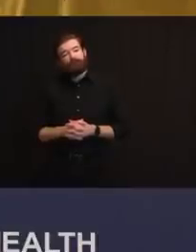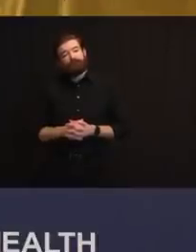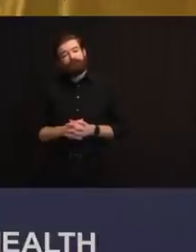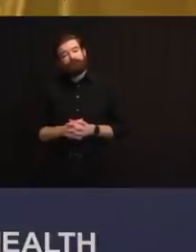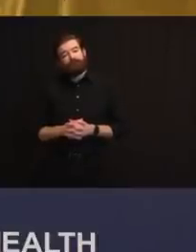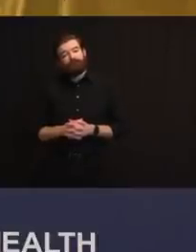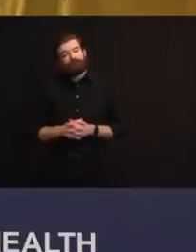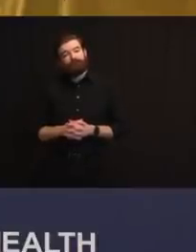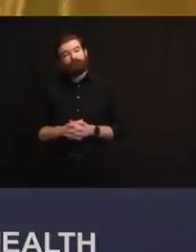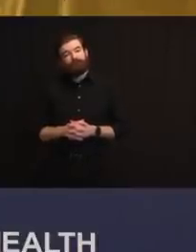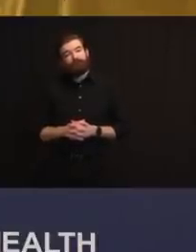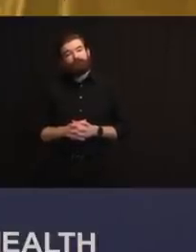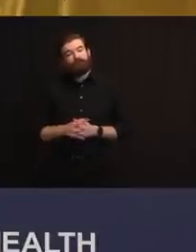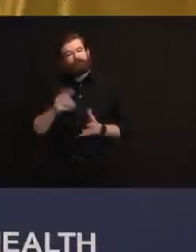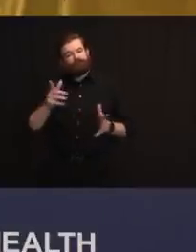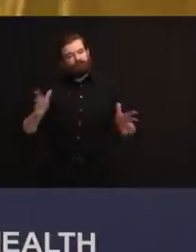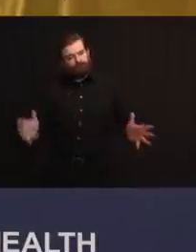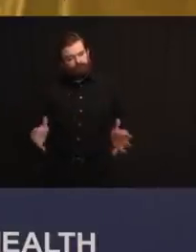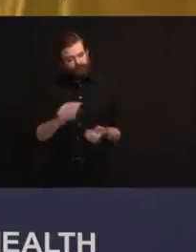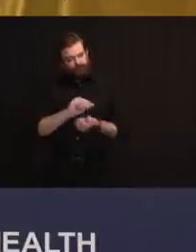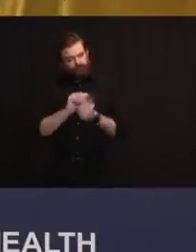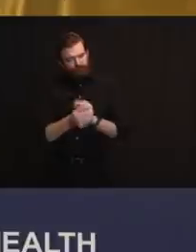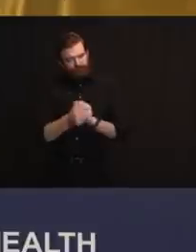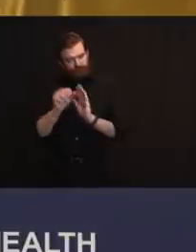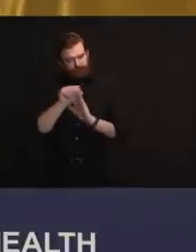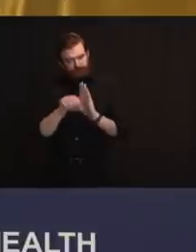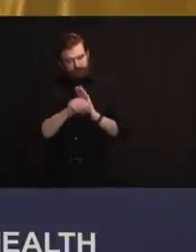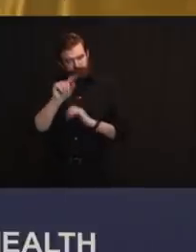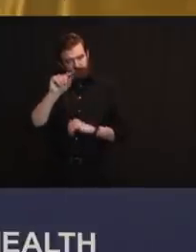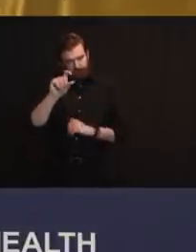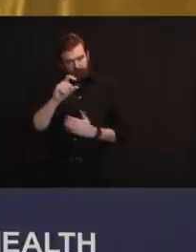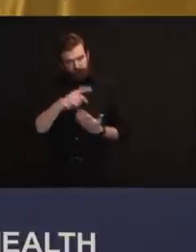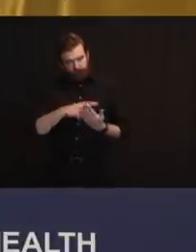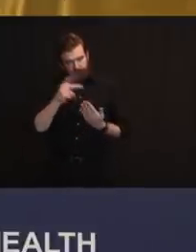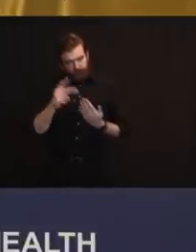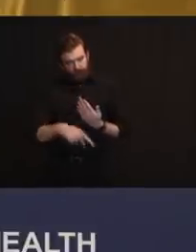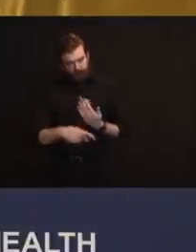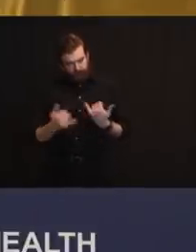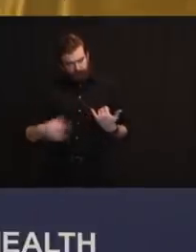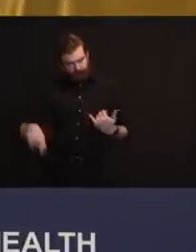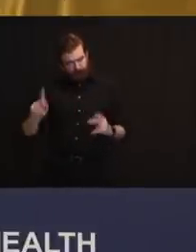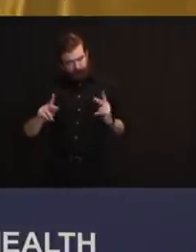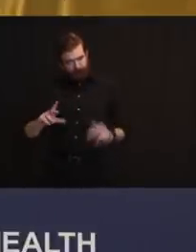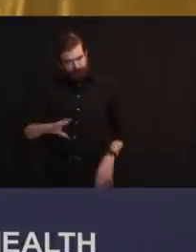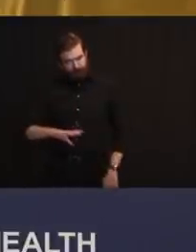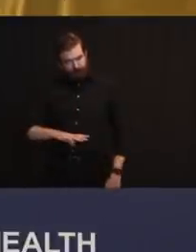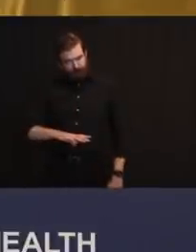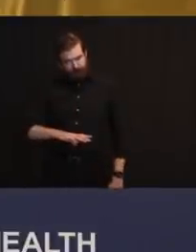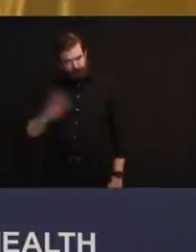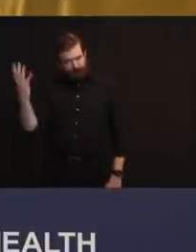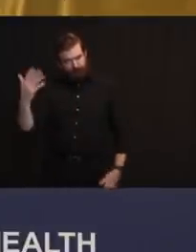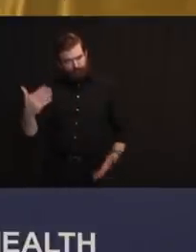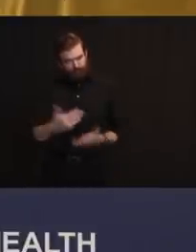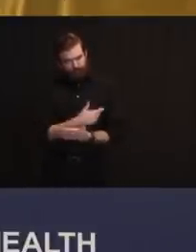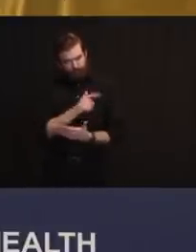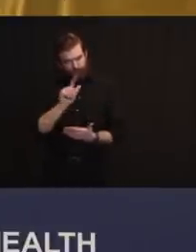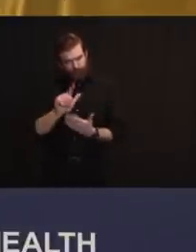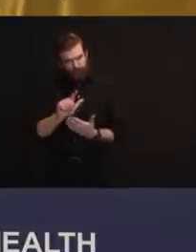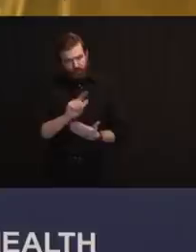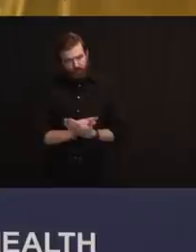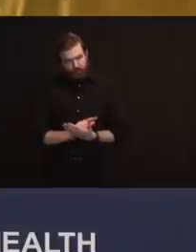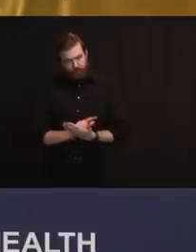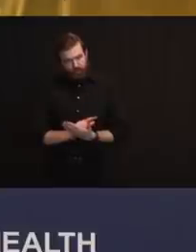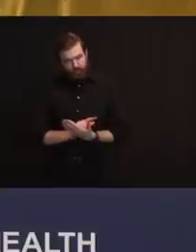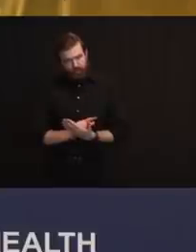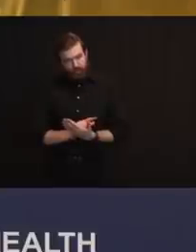they're upset and furious that the new bill is being rushed and some of the things that are included in it. Did you misjudge how much opposition there would be, and are you concerned